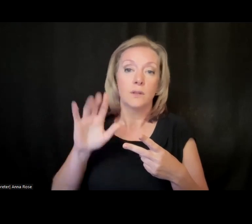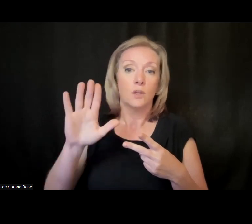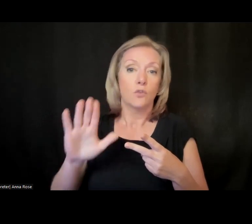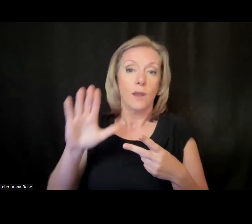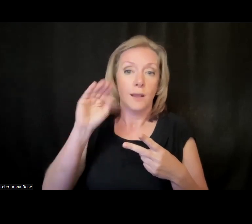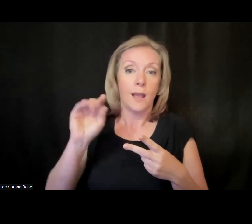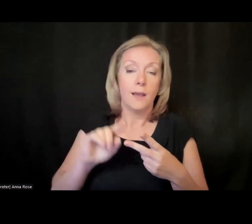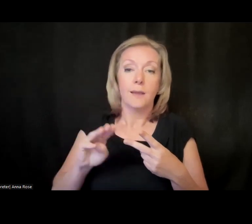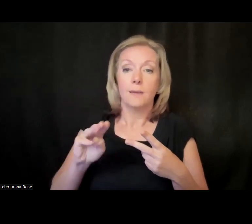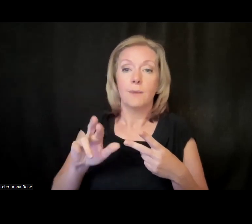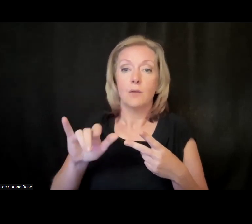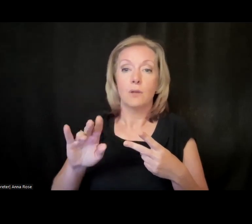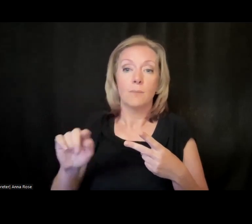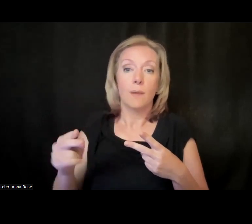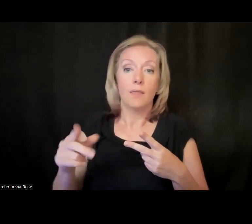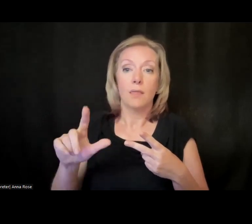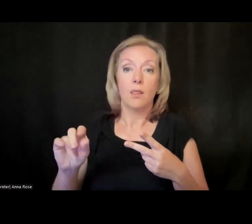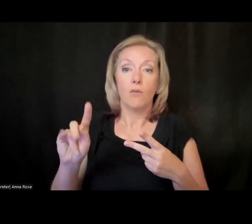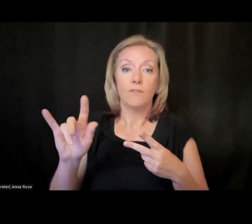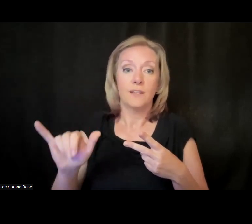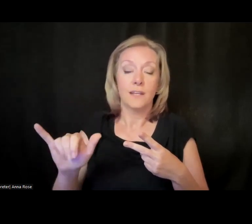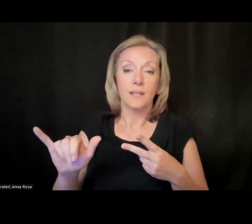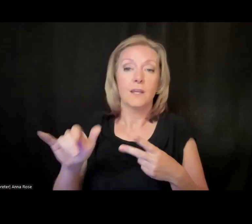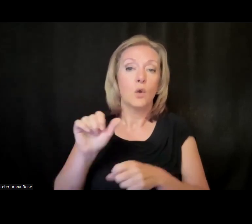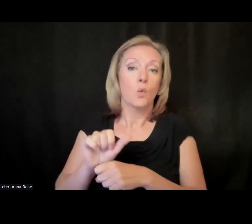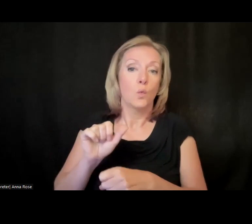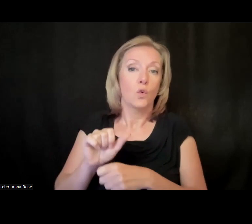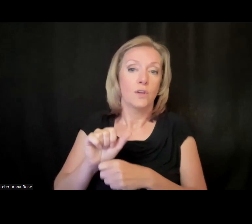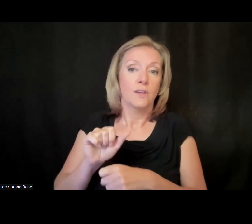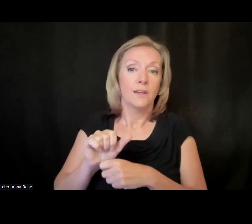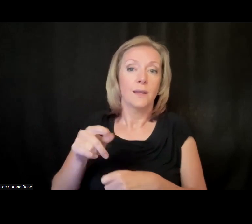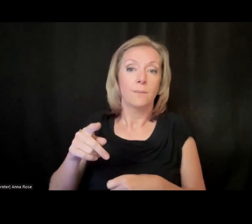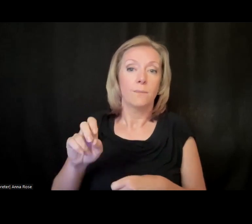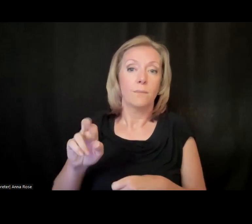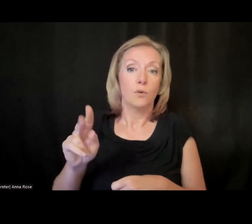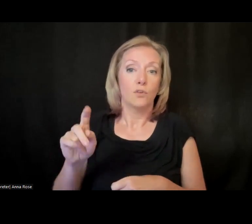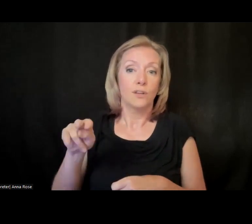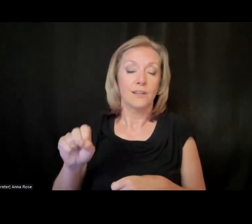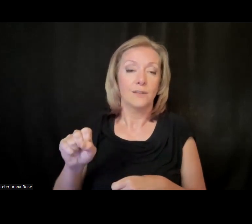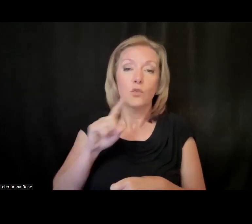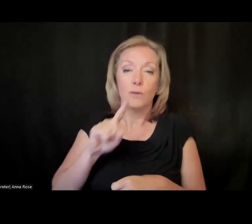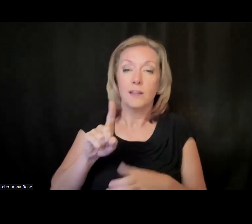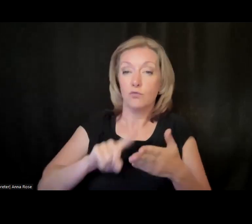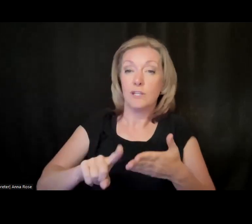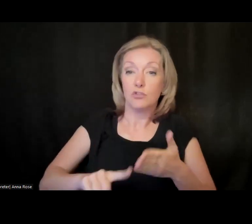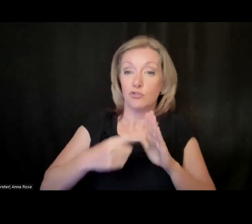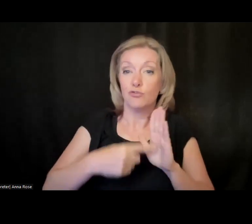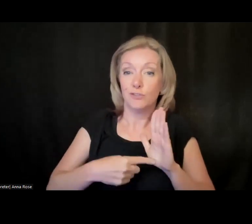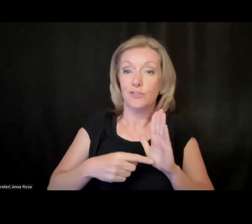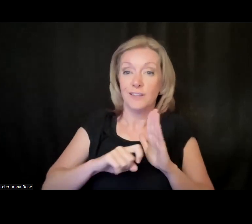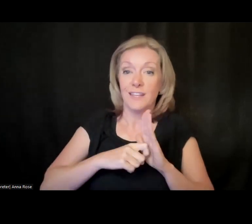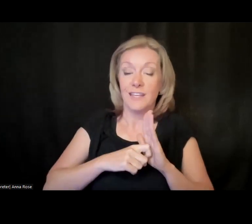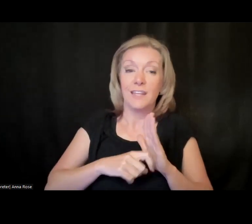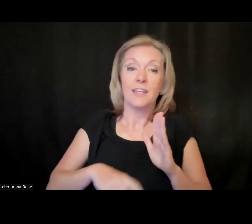Meredith Lofty is another one. He's working for Perkins School for the Blind. It's getting into their literature. It's getting into their